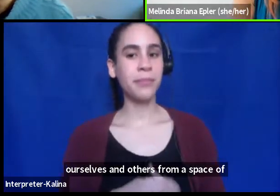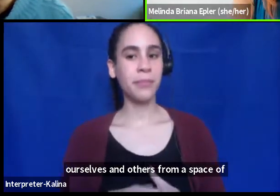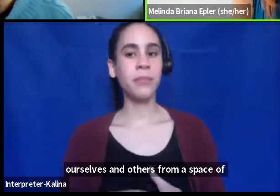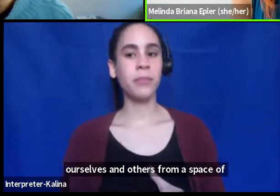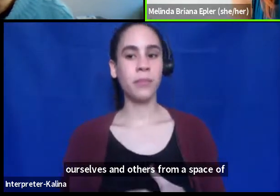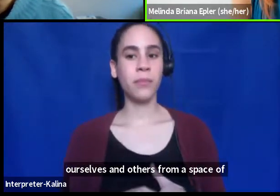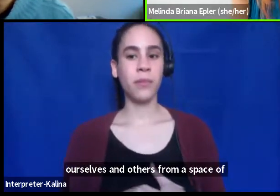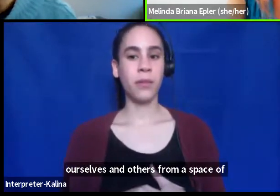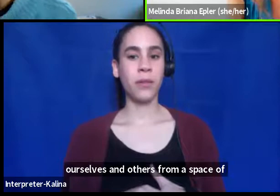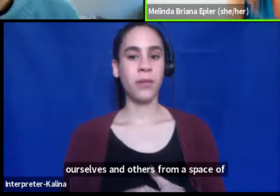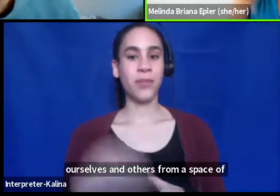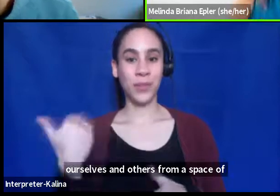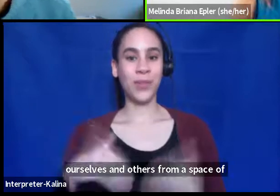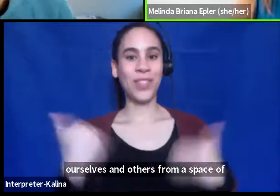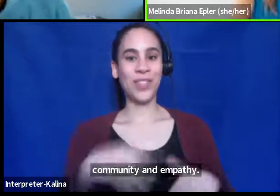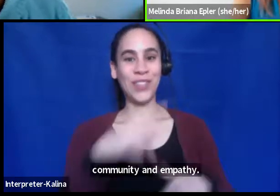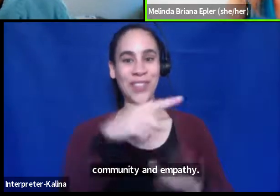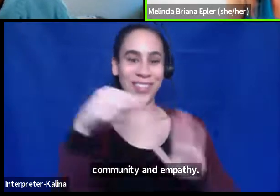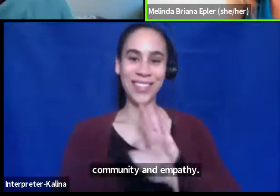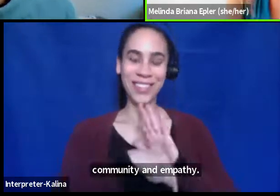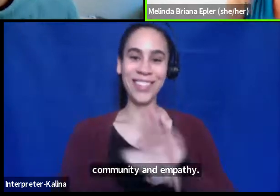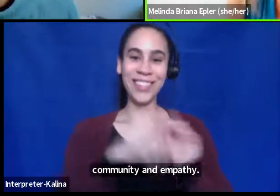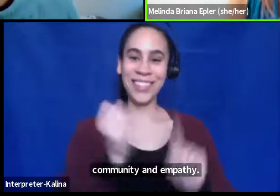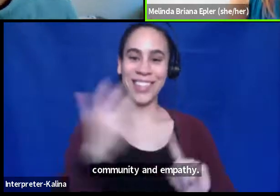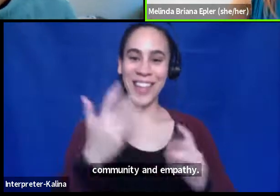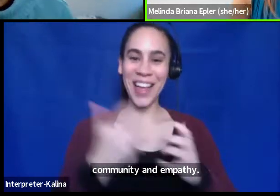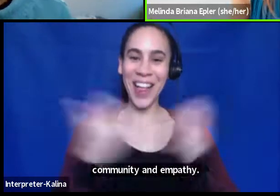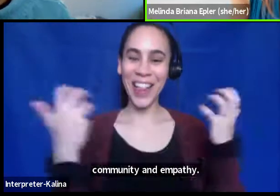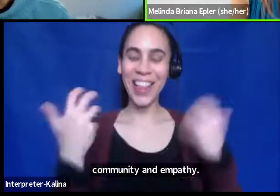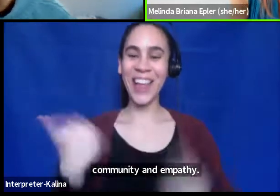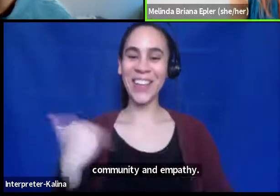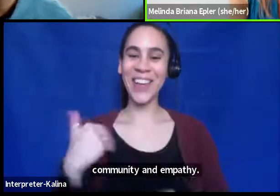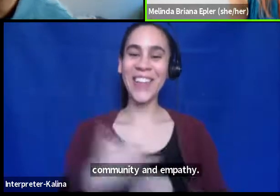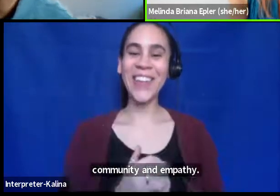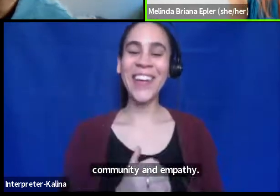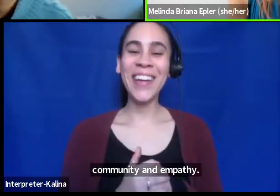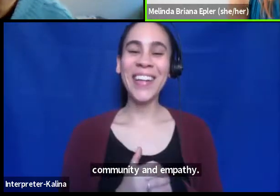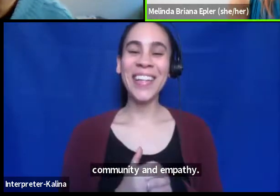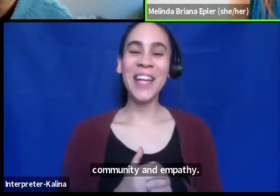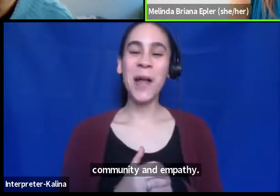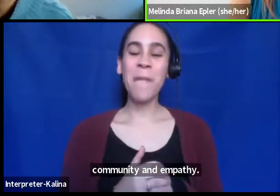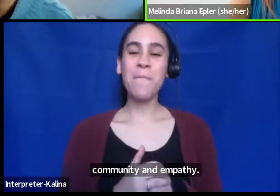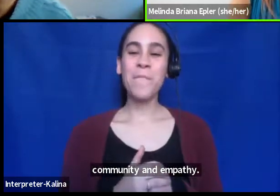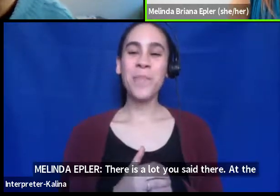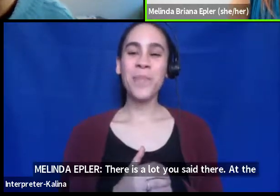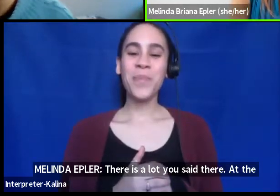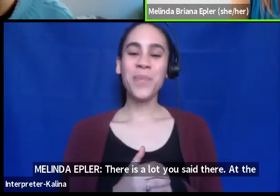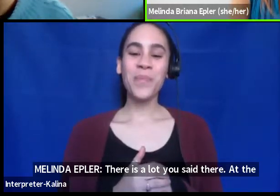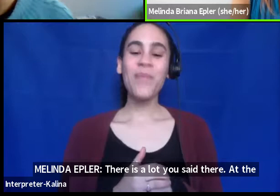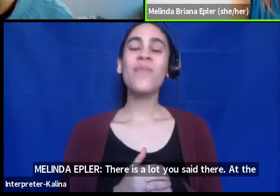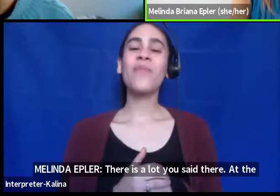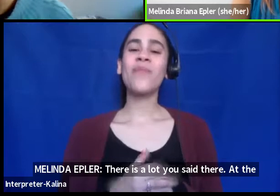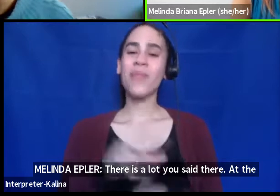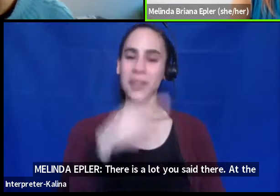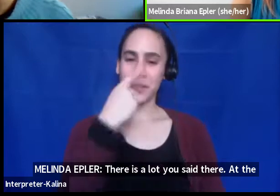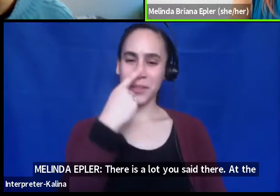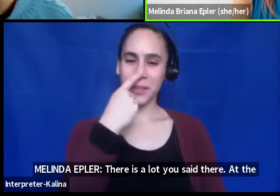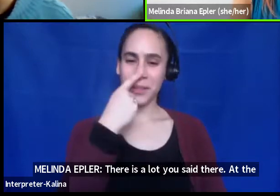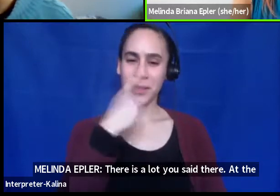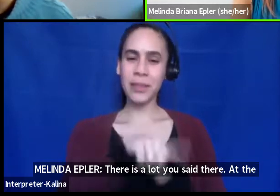There's a lot you said there, just like at the end. Well, could you talk a little bit